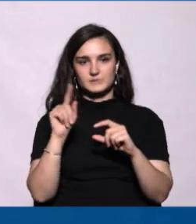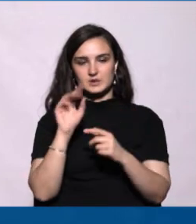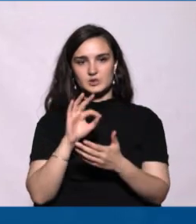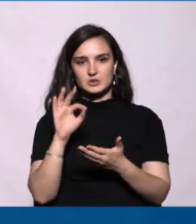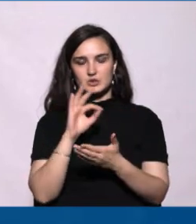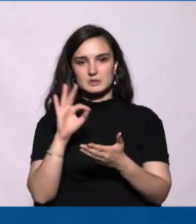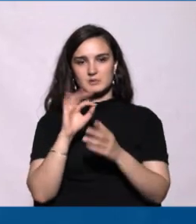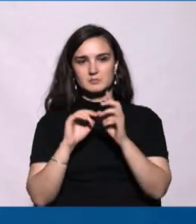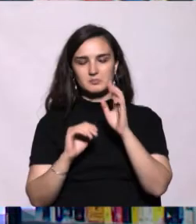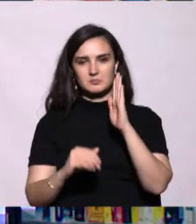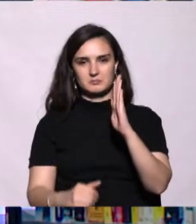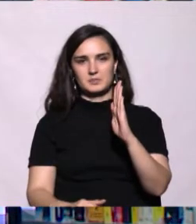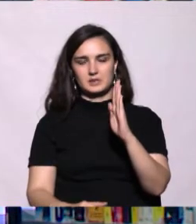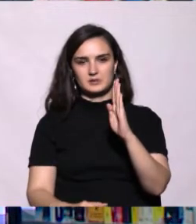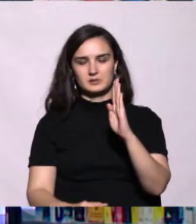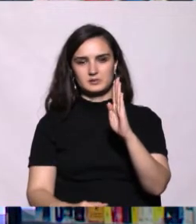about B?